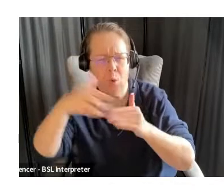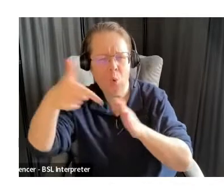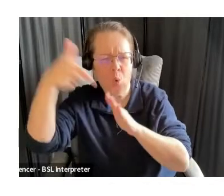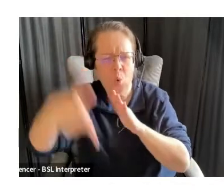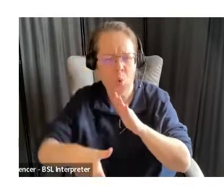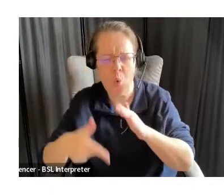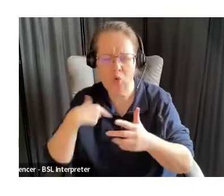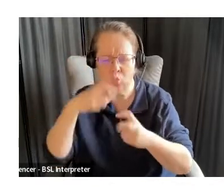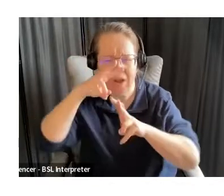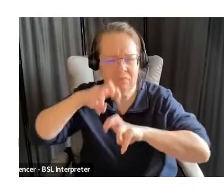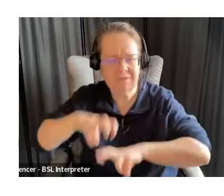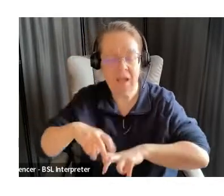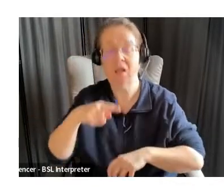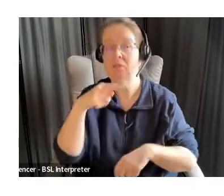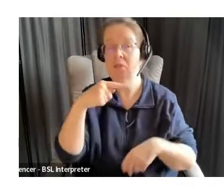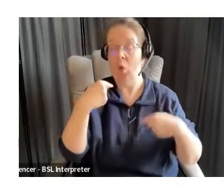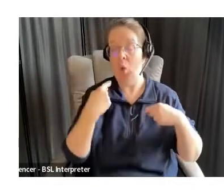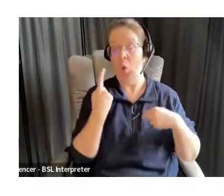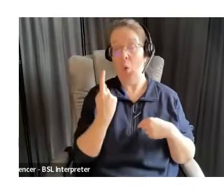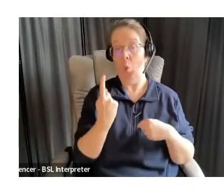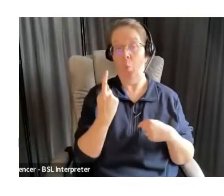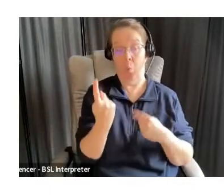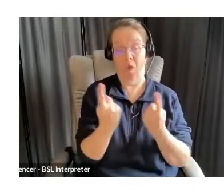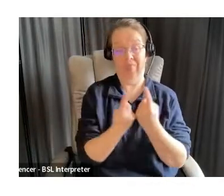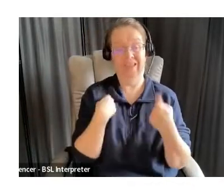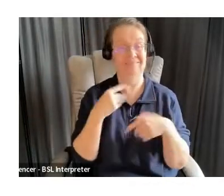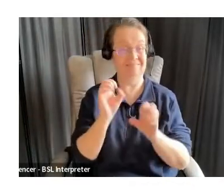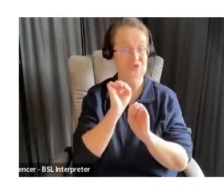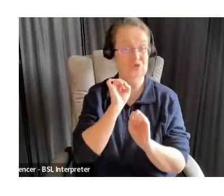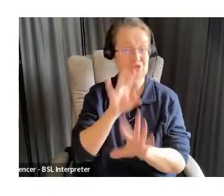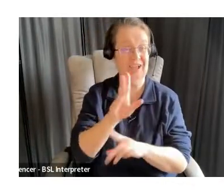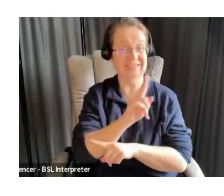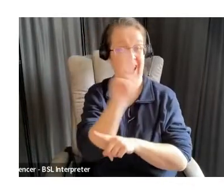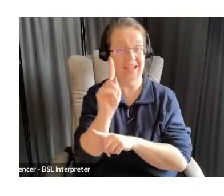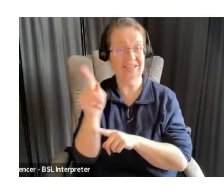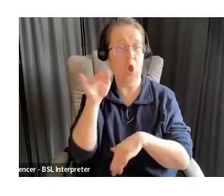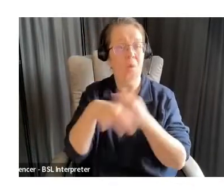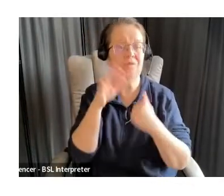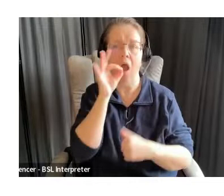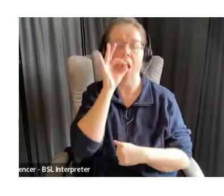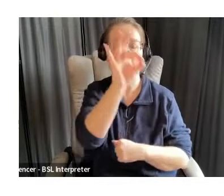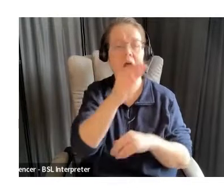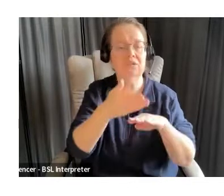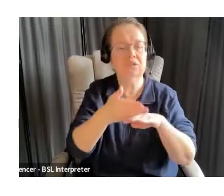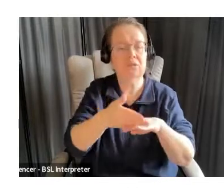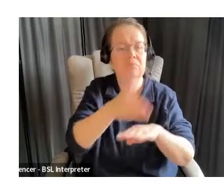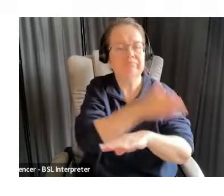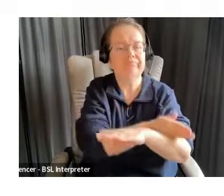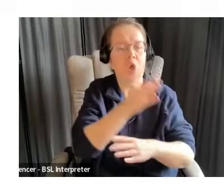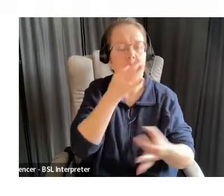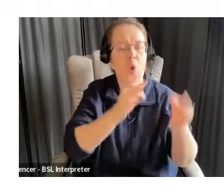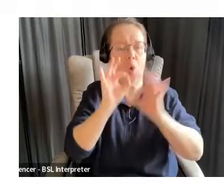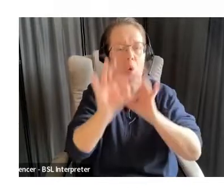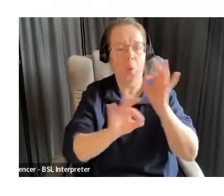thing that I do suggest later on. So it's saying here, somebody else is saying,